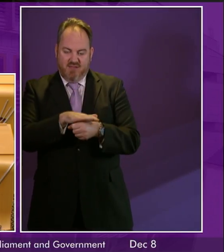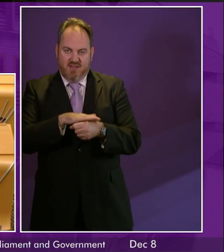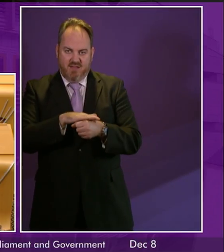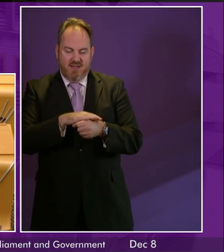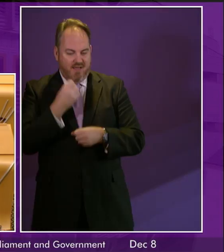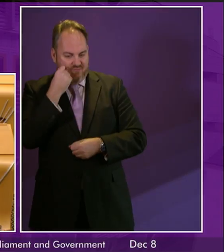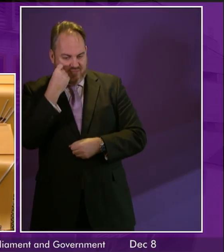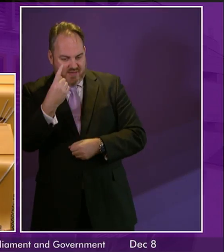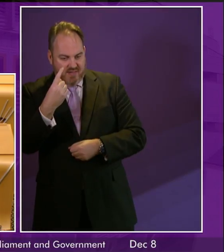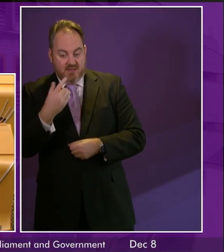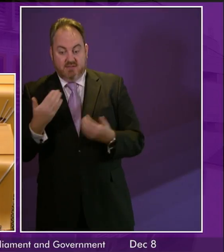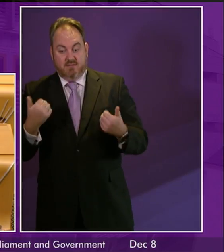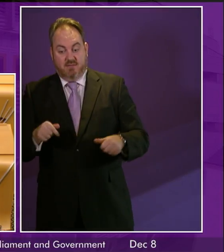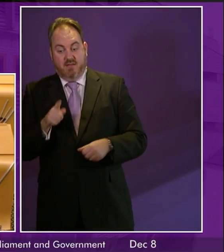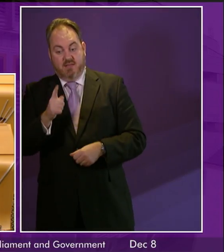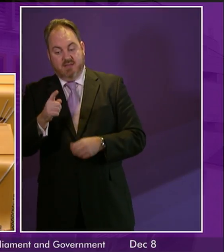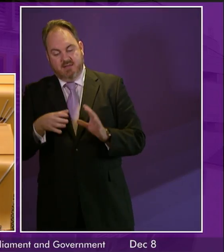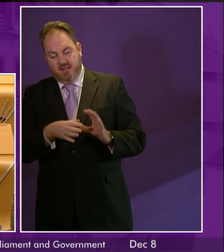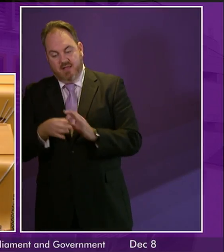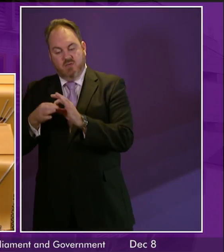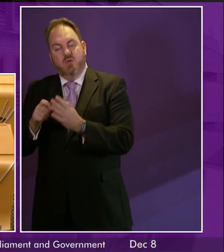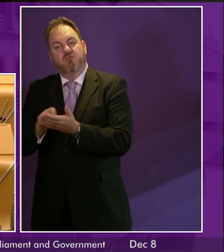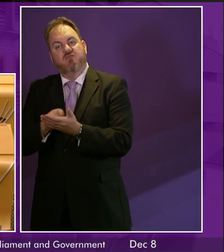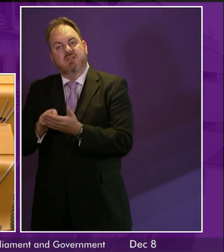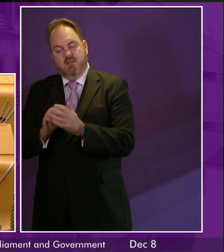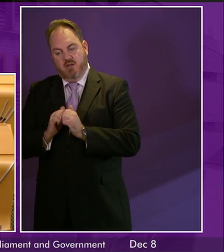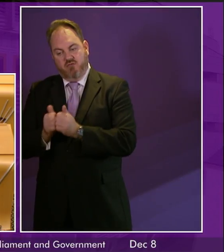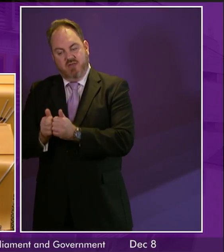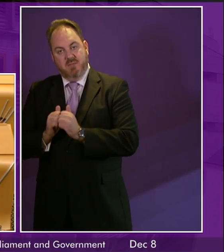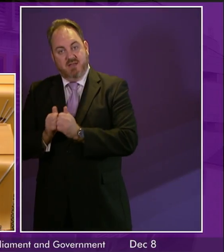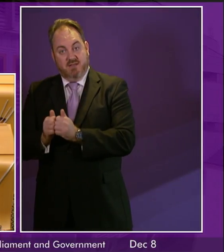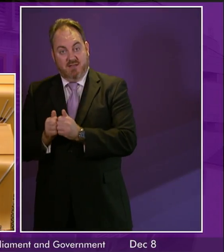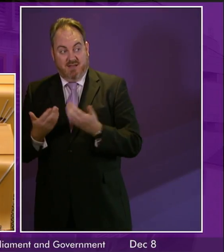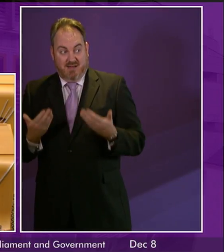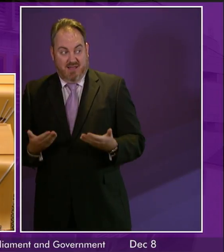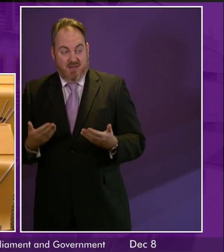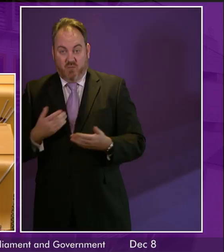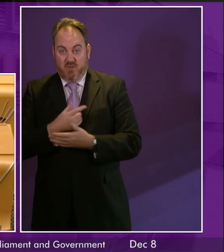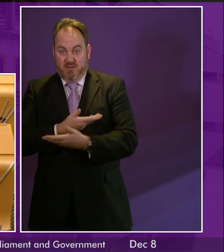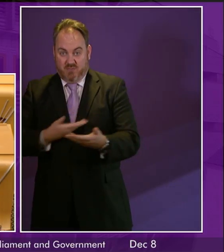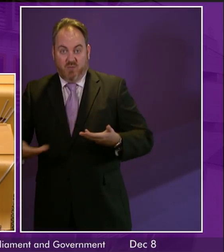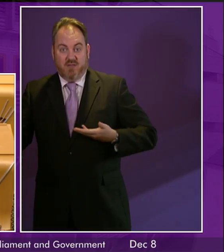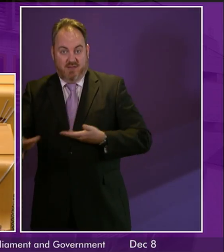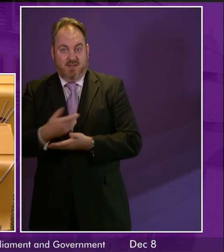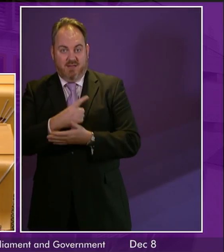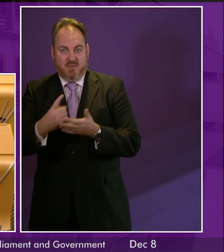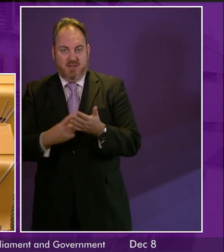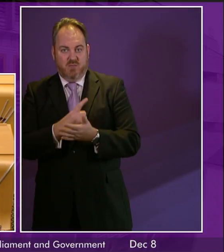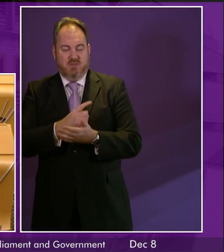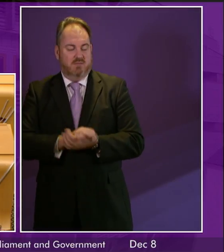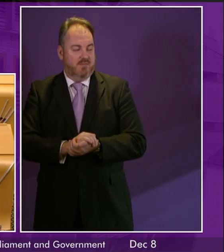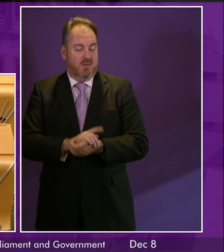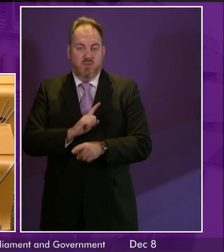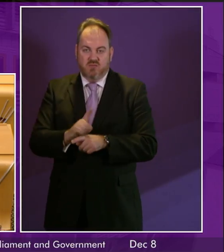to the production in March of this year of the written agreement we are discussing today. That report highlighted the importance